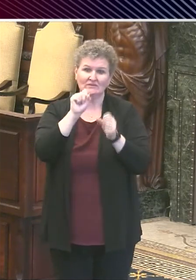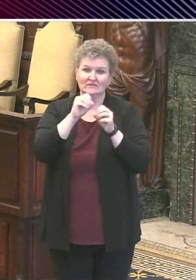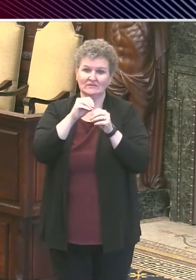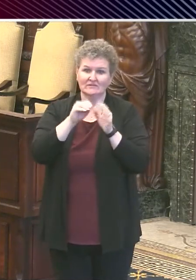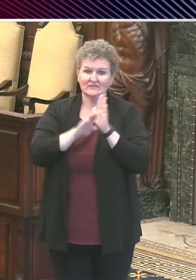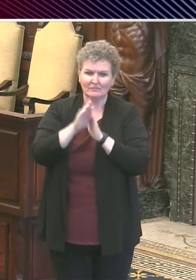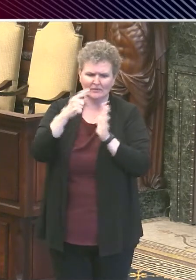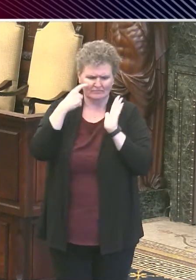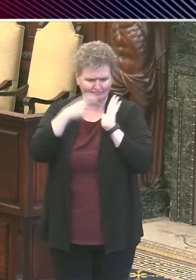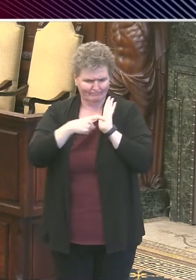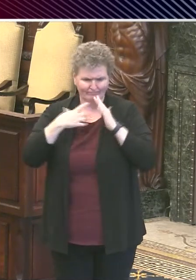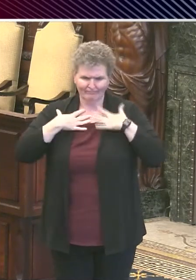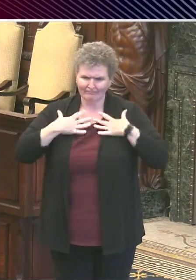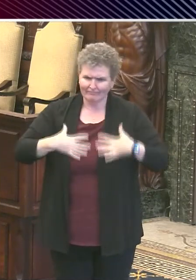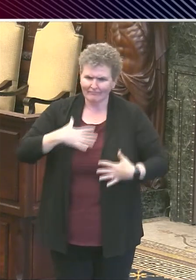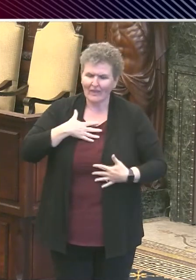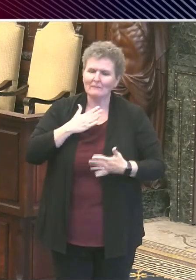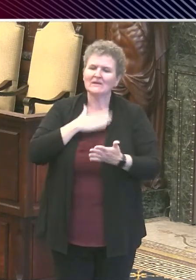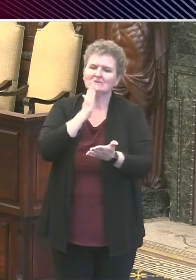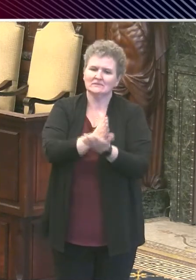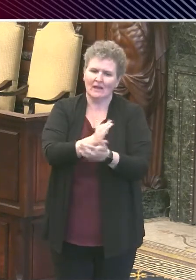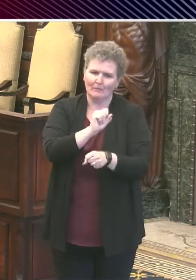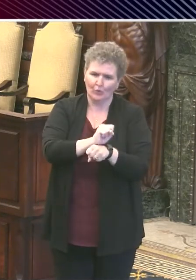right away and get tested.